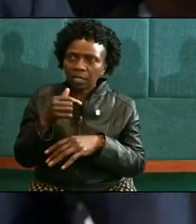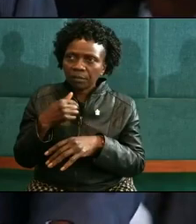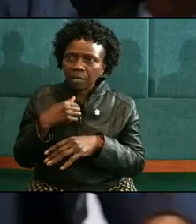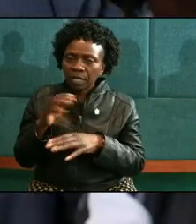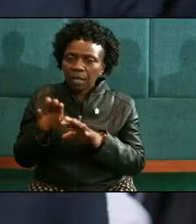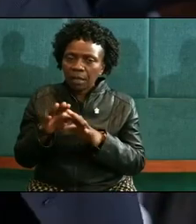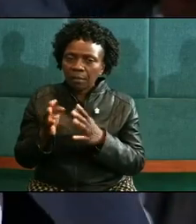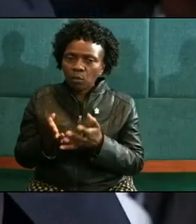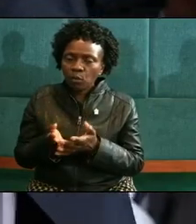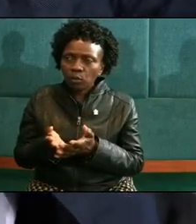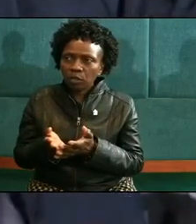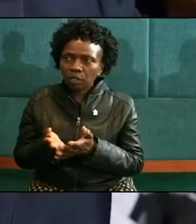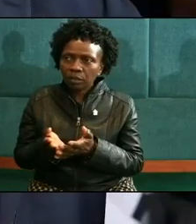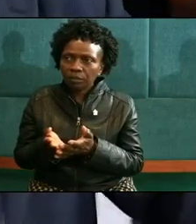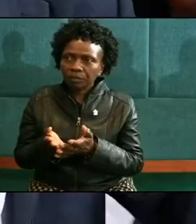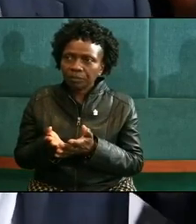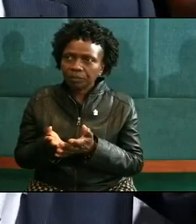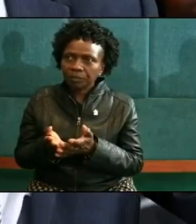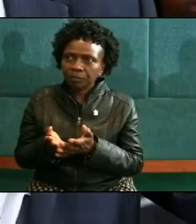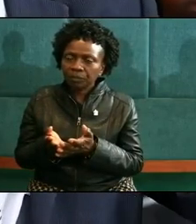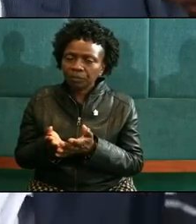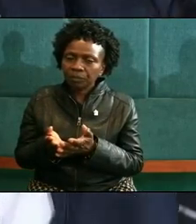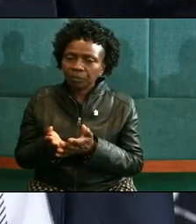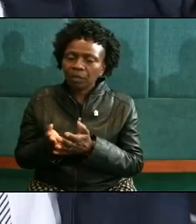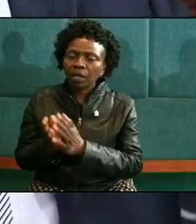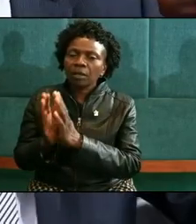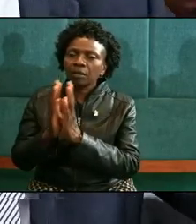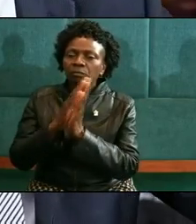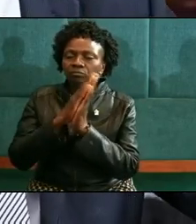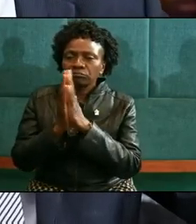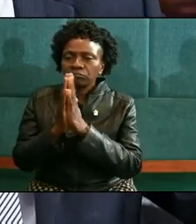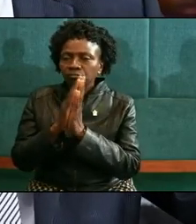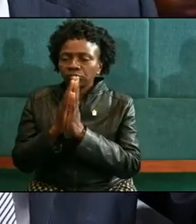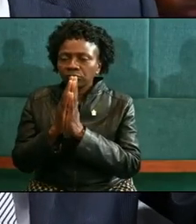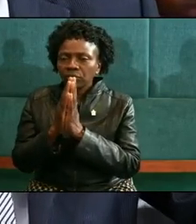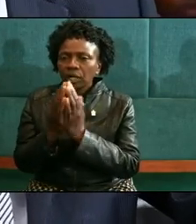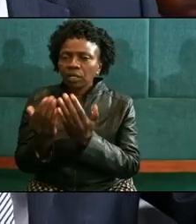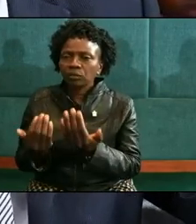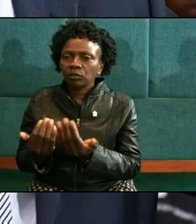the book stand in one of our bookstores, children's section,